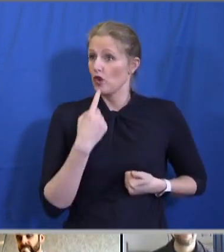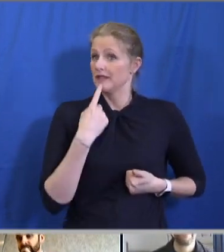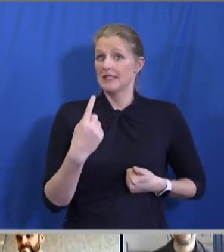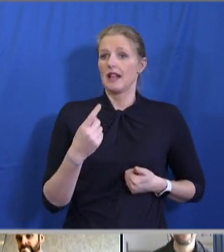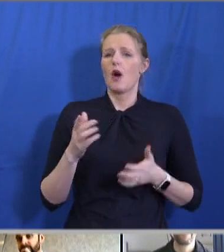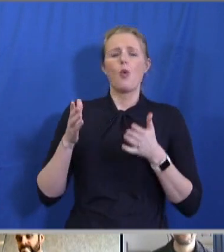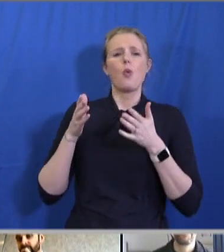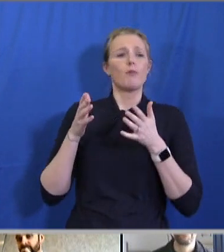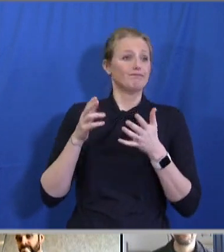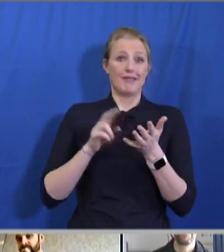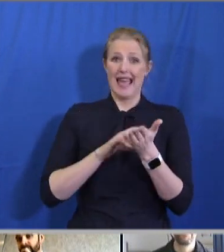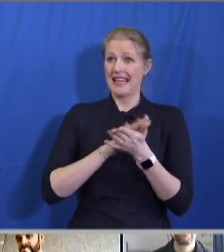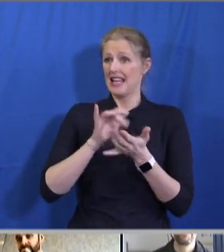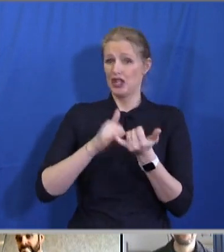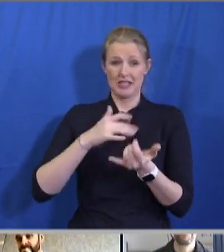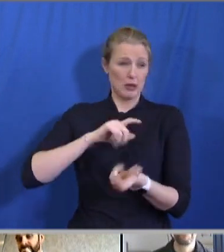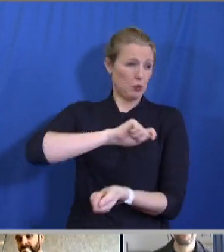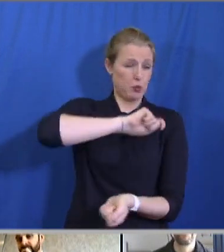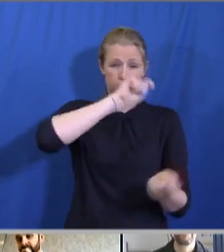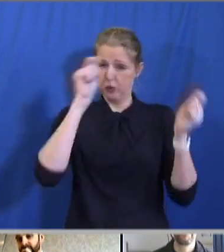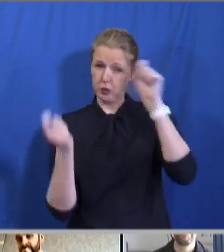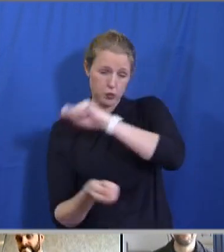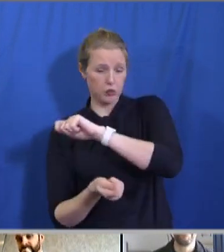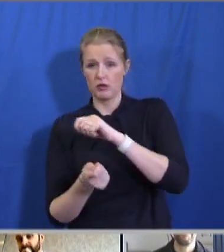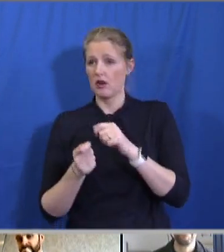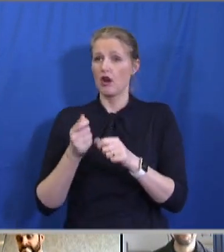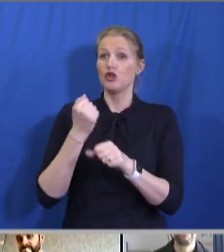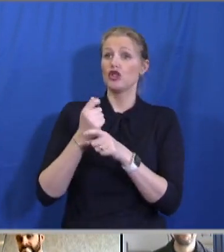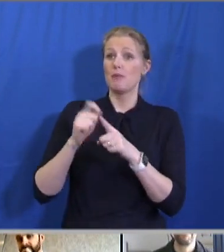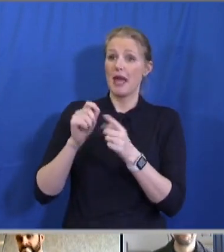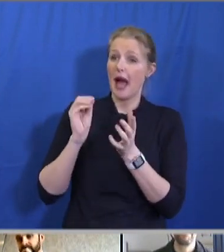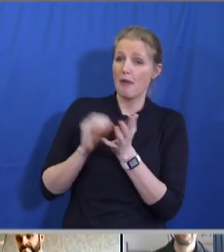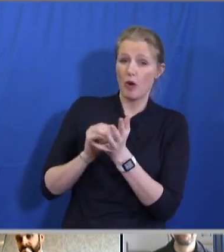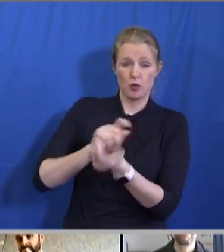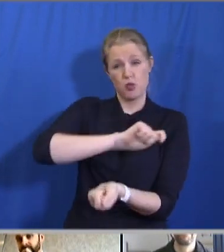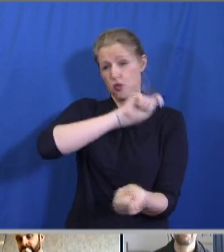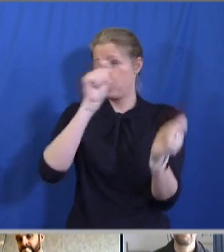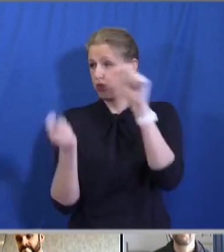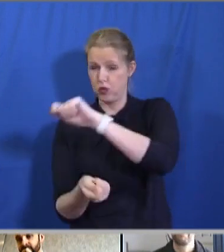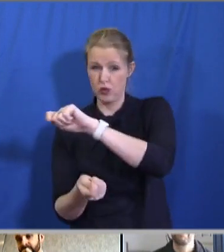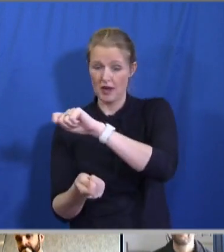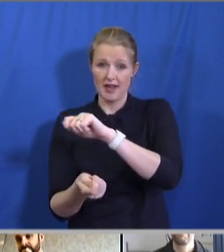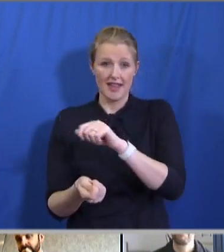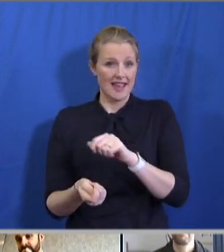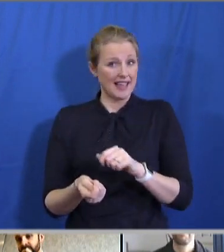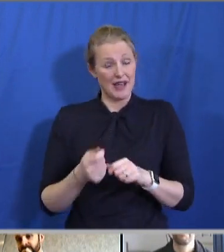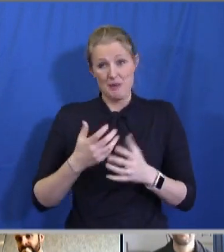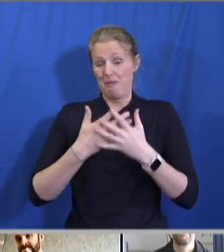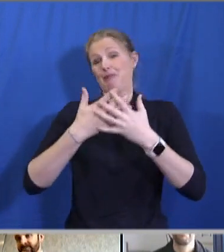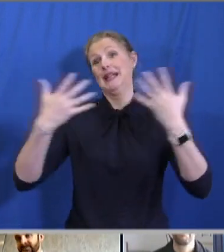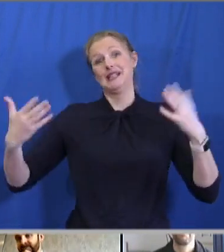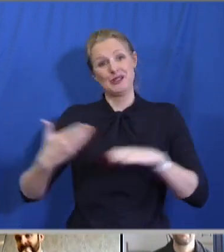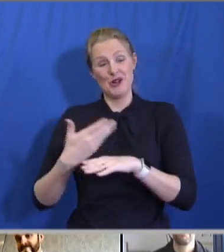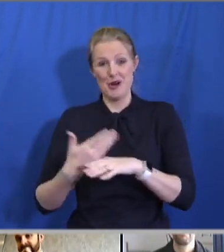of our National Health Service and how we operate with our GPs. So I'm not sure I'll be able to get that done by the end of this mandate. But I